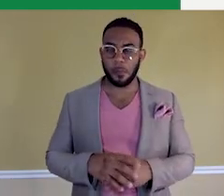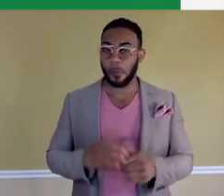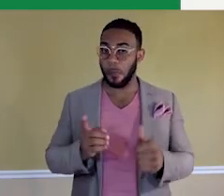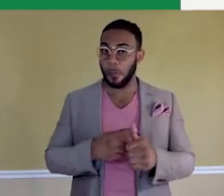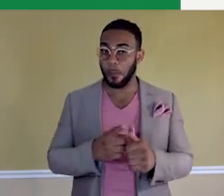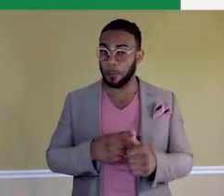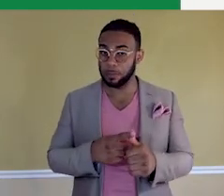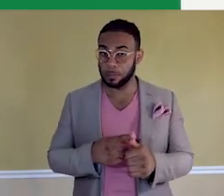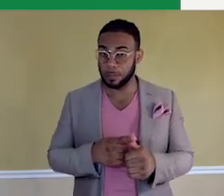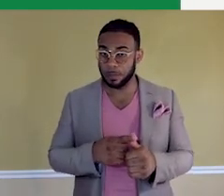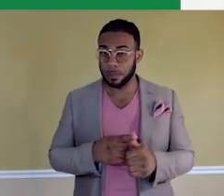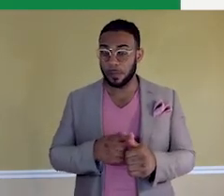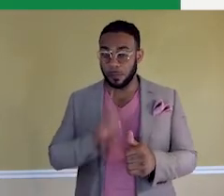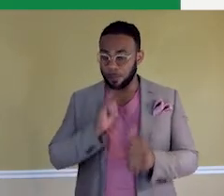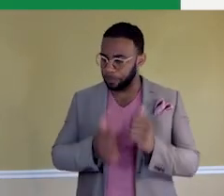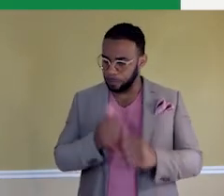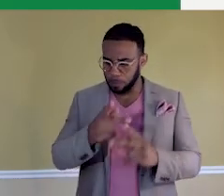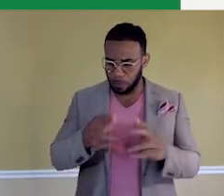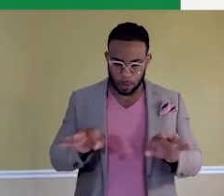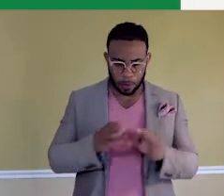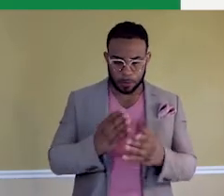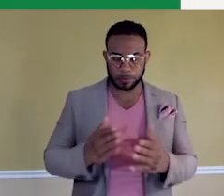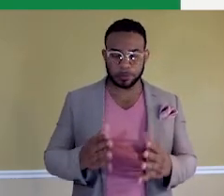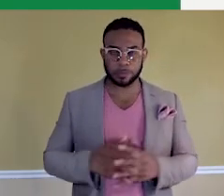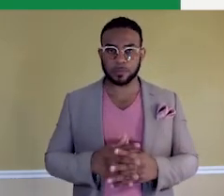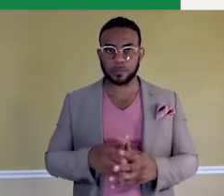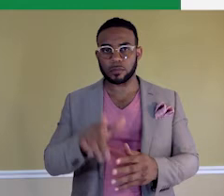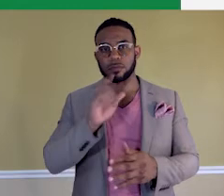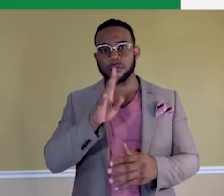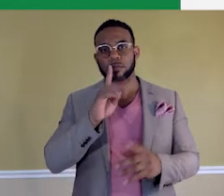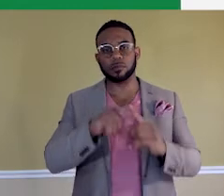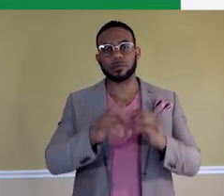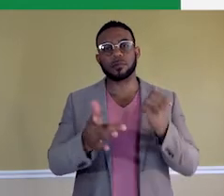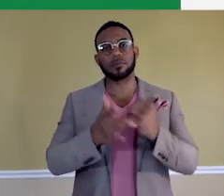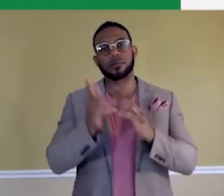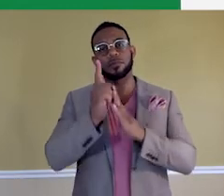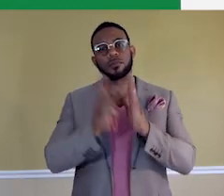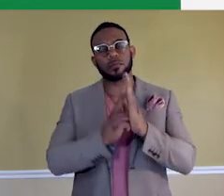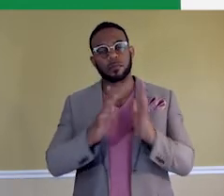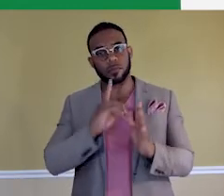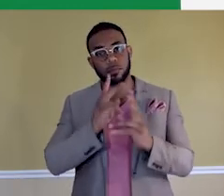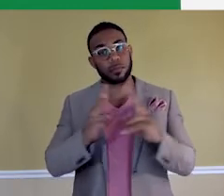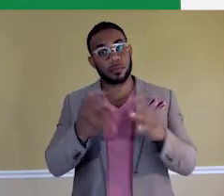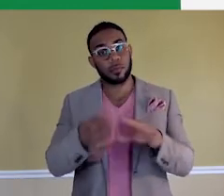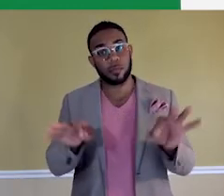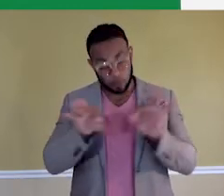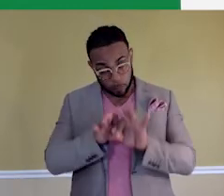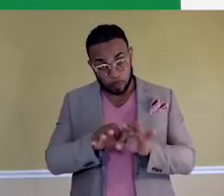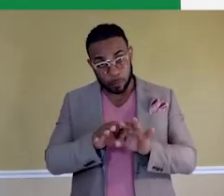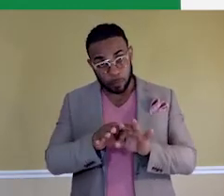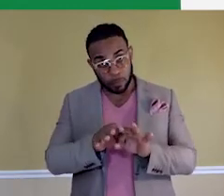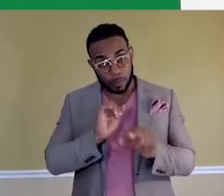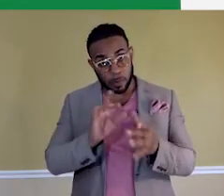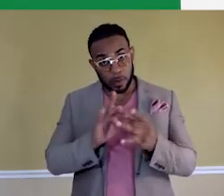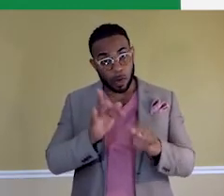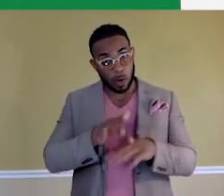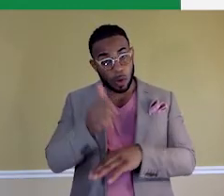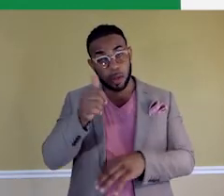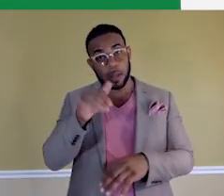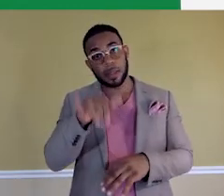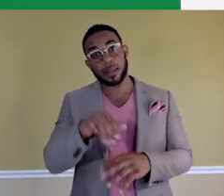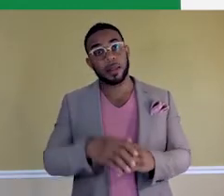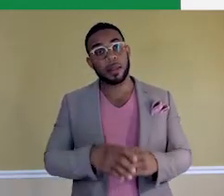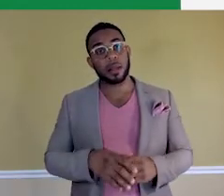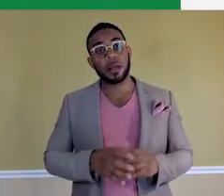First, and which is the most important thing, you should speak to a tech lawyer. It is very important. I already mentioned earlier